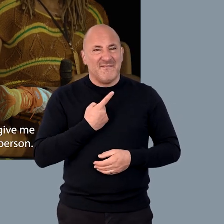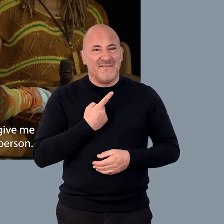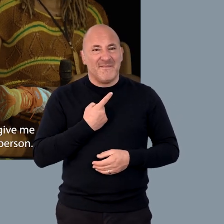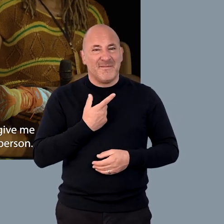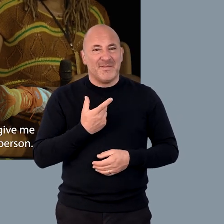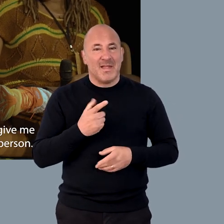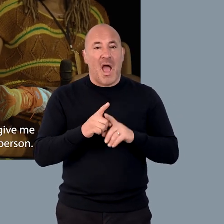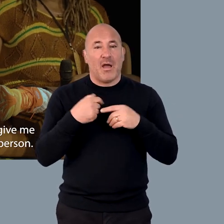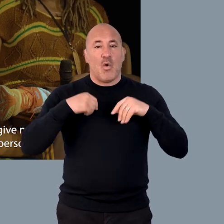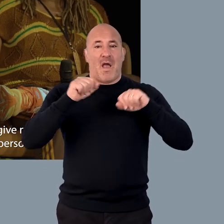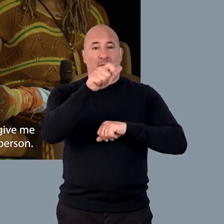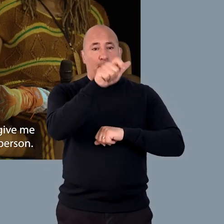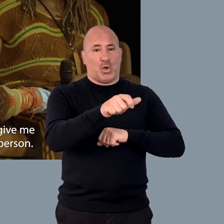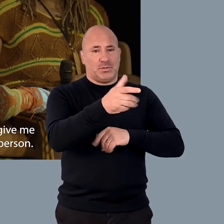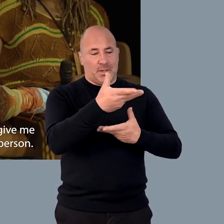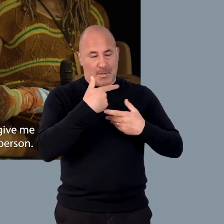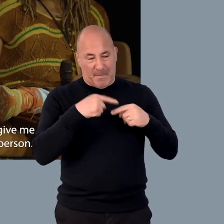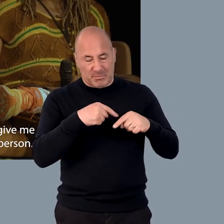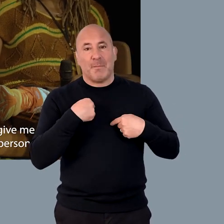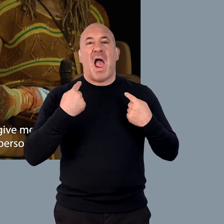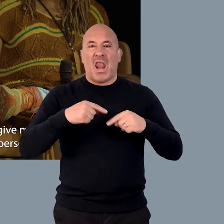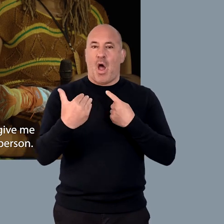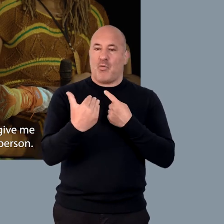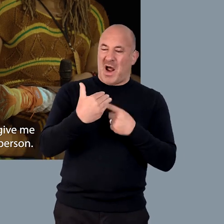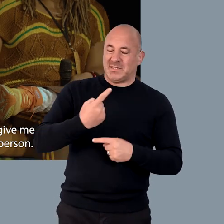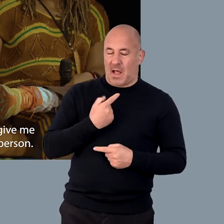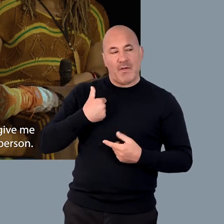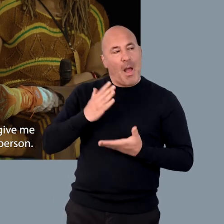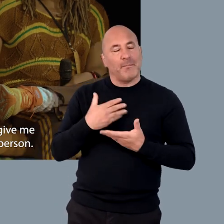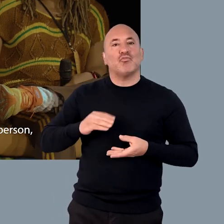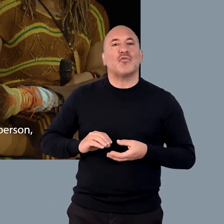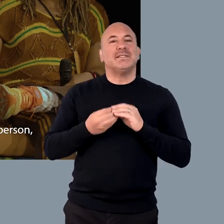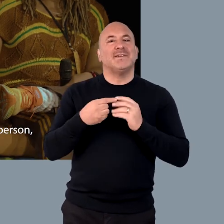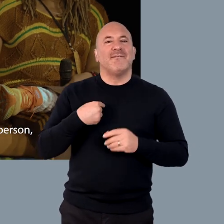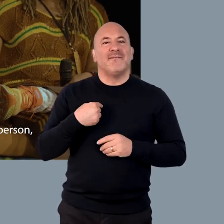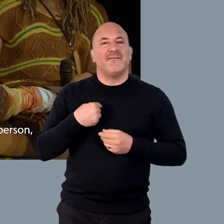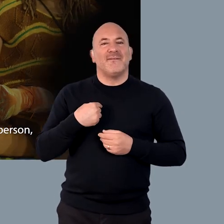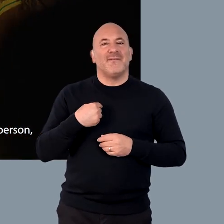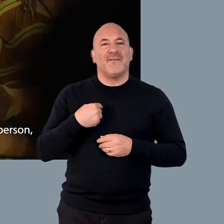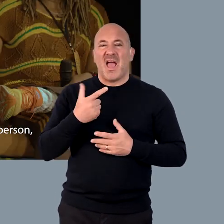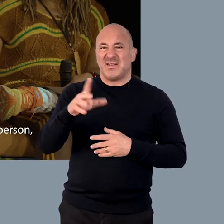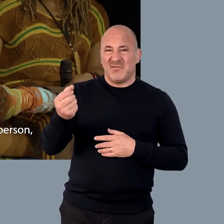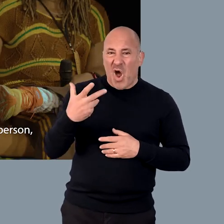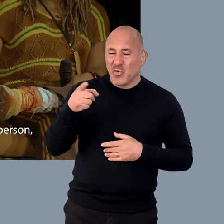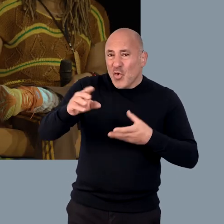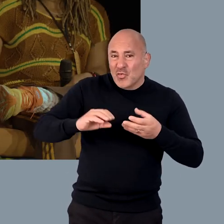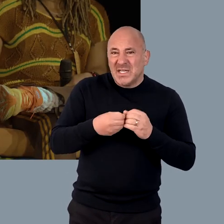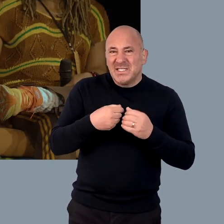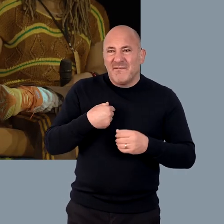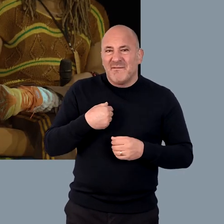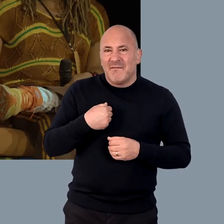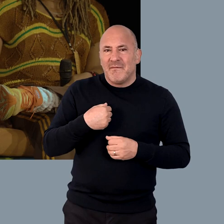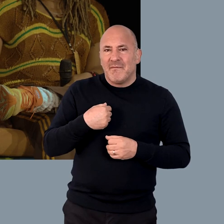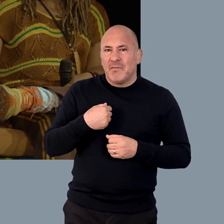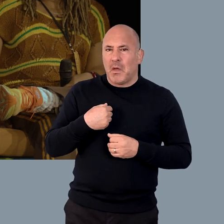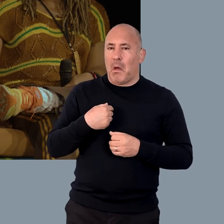to i think i was waiting for someone to give give me permission to recognize myself as a creative person and people would say oh you're a creative person but maybe i didn't know can